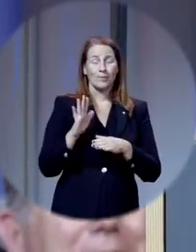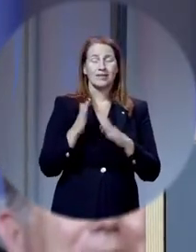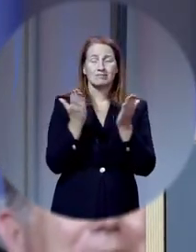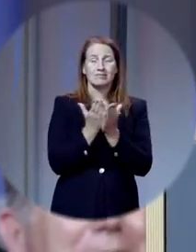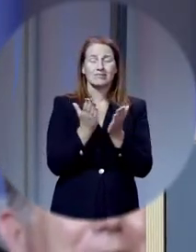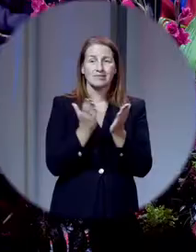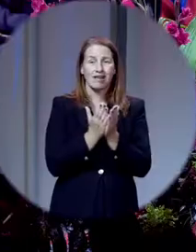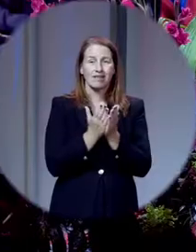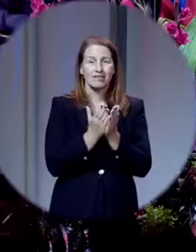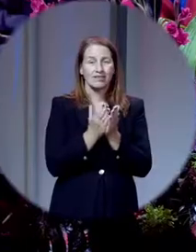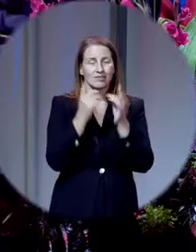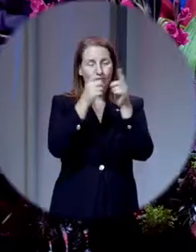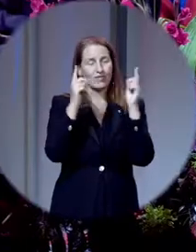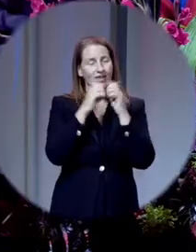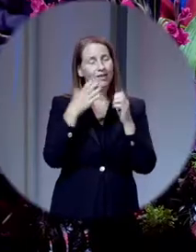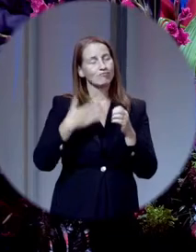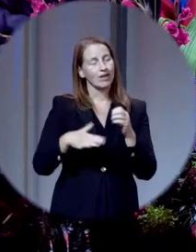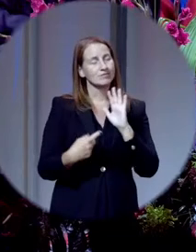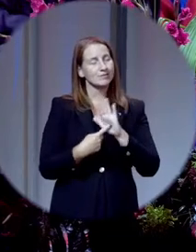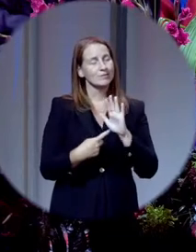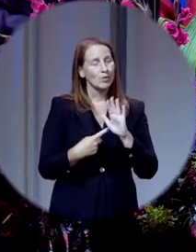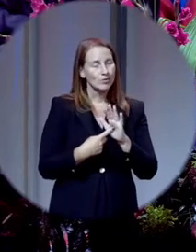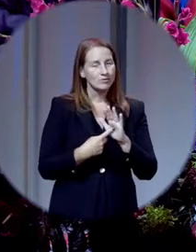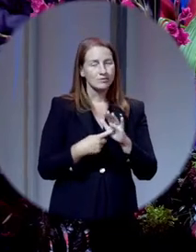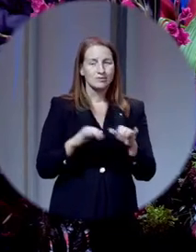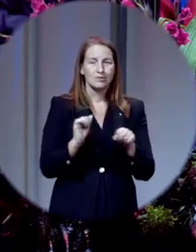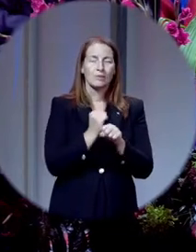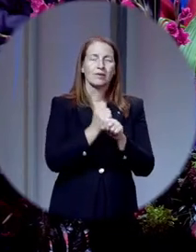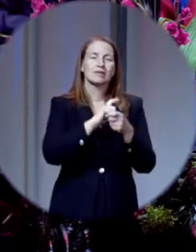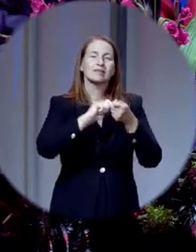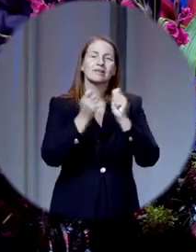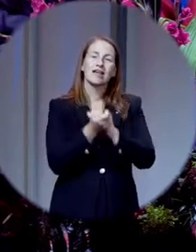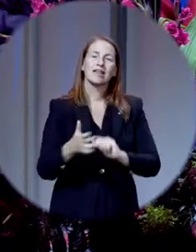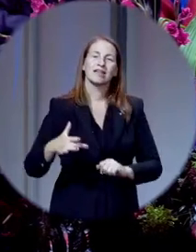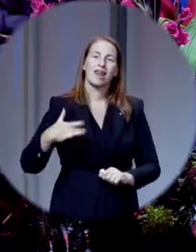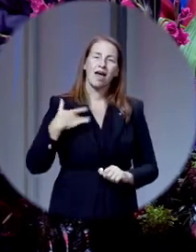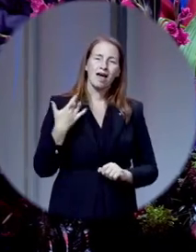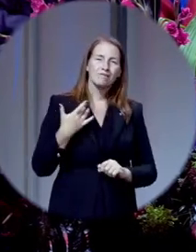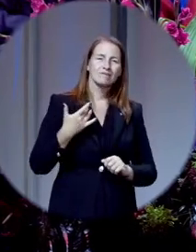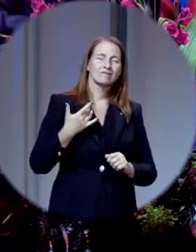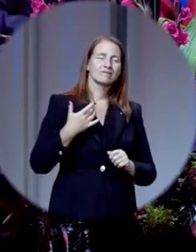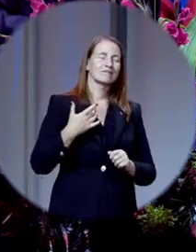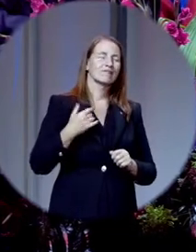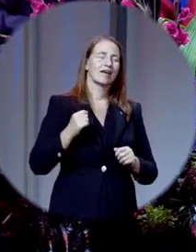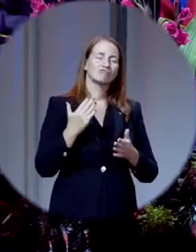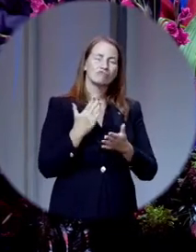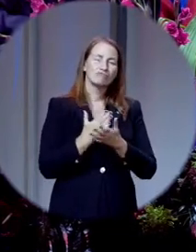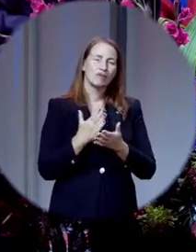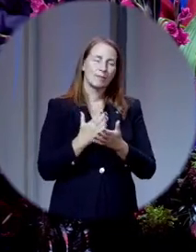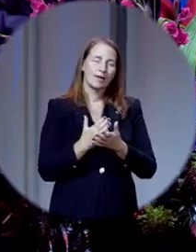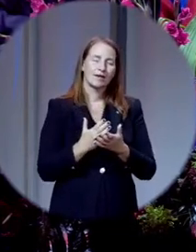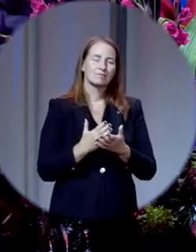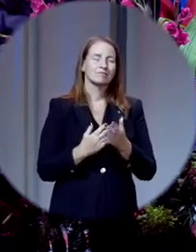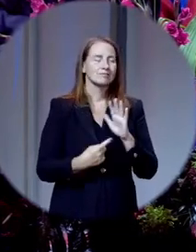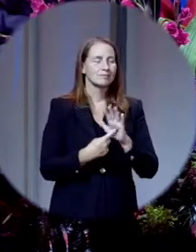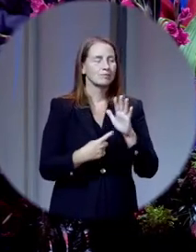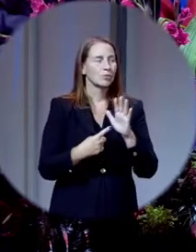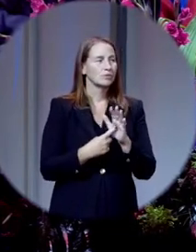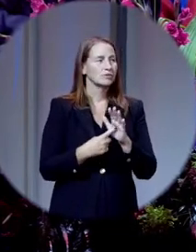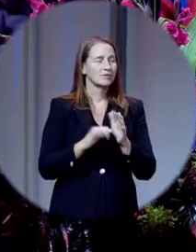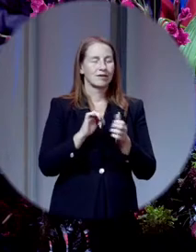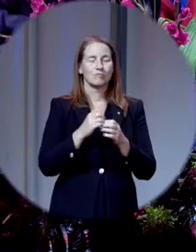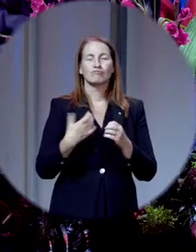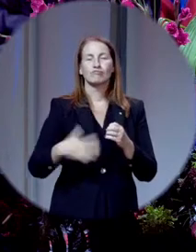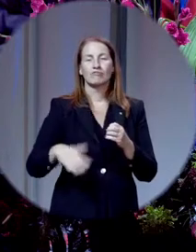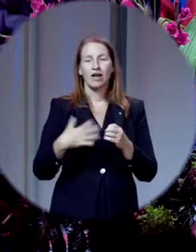that you make such a change in life and you have such an impact really matters as a Brighton alumnus. You have